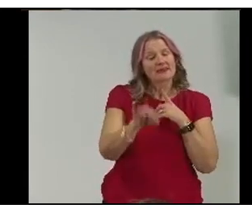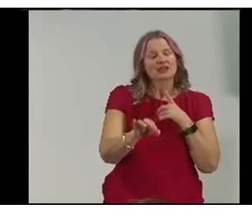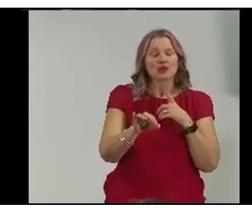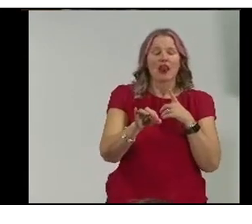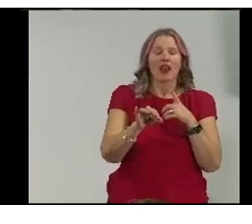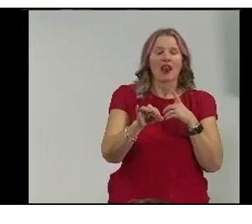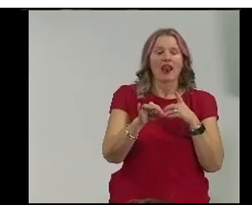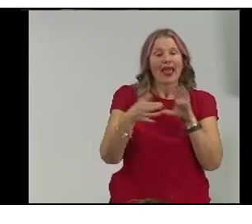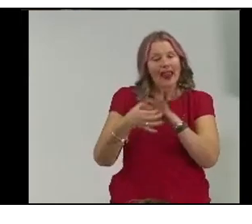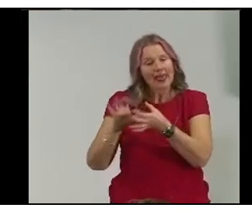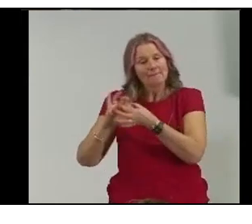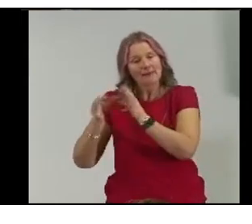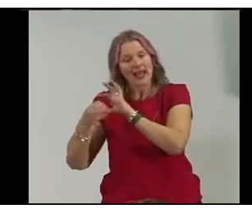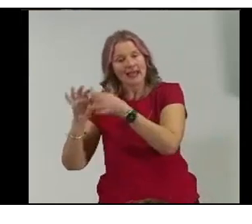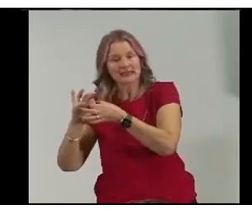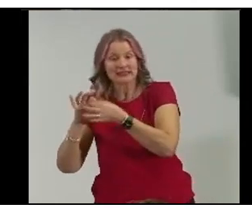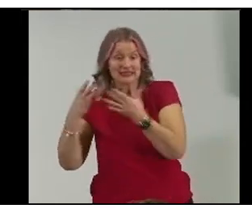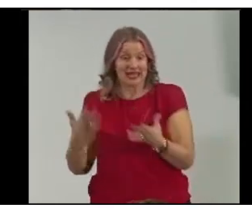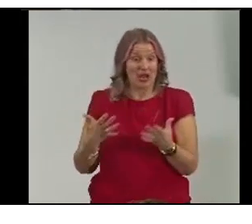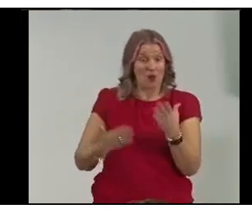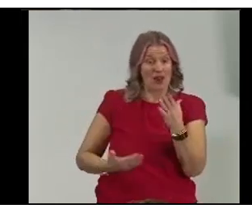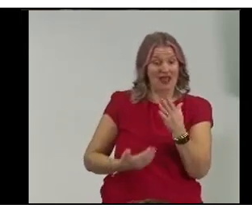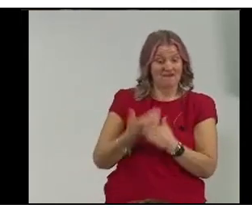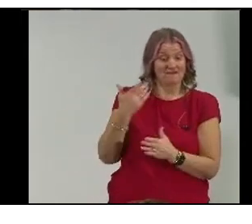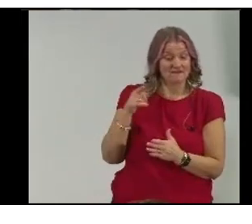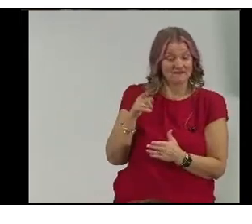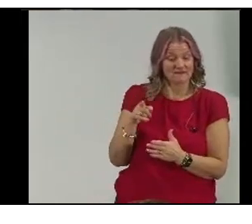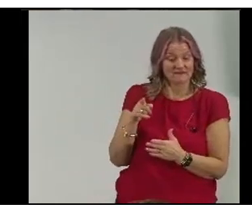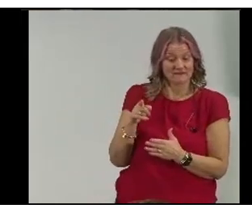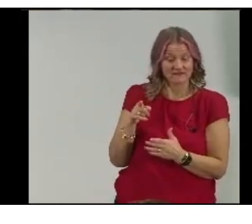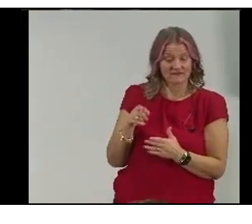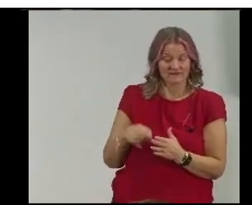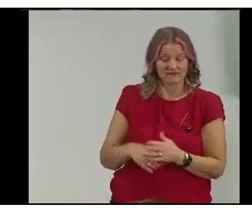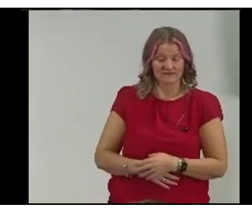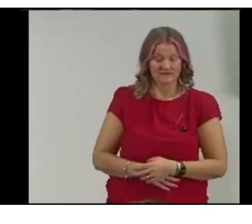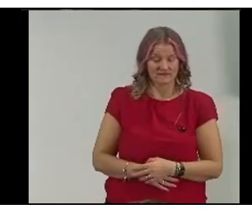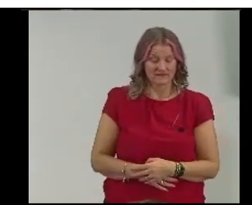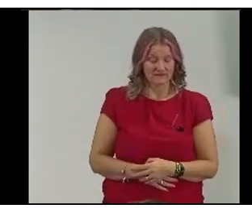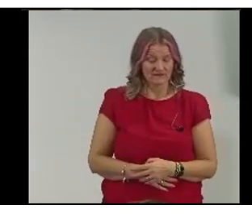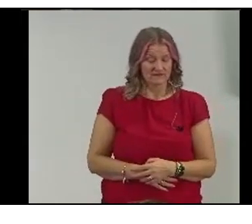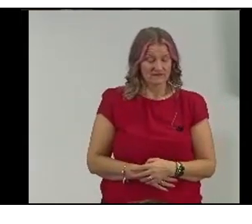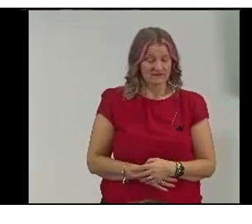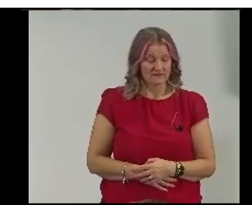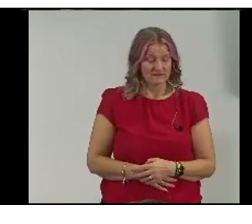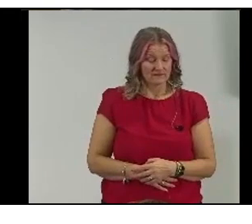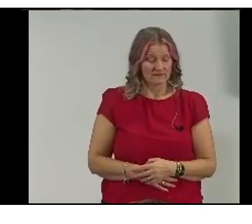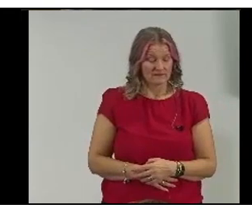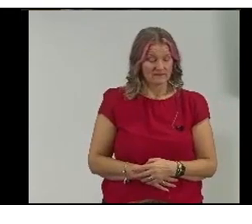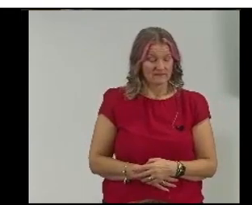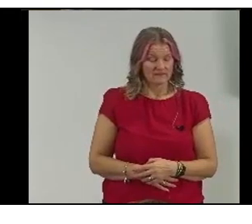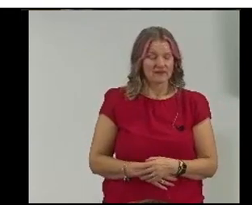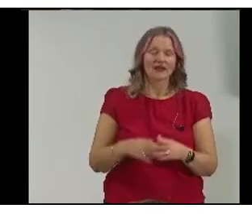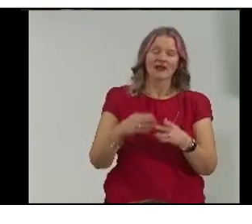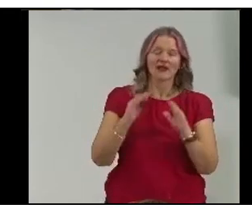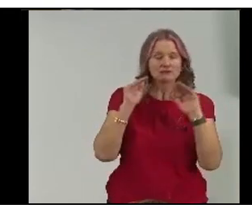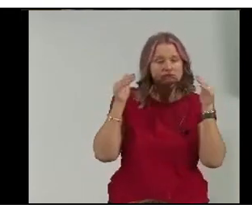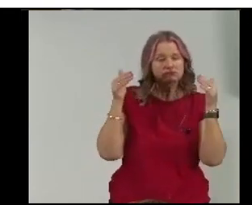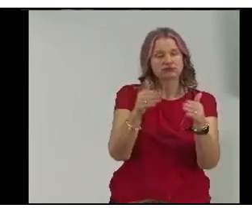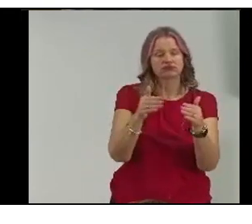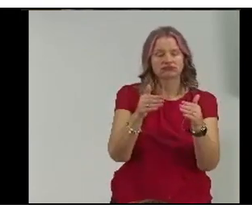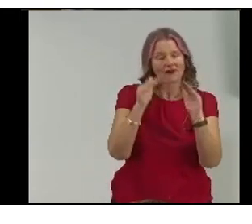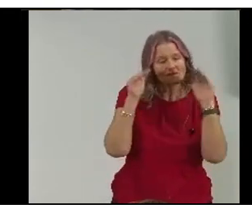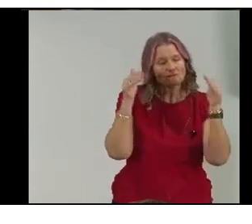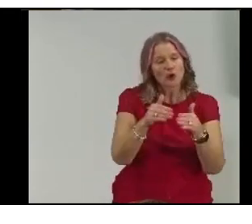Special Olympics in Abu Dhabi get additional coverage now. There are more athletes participating in these events. They are doing a heightened focus on accessibility even